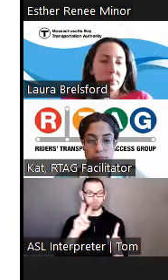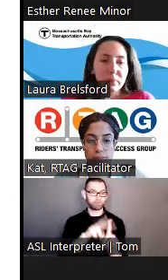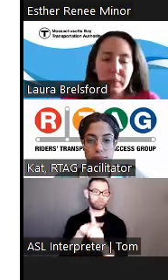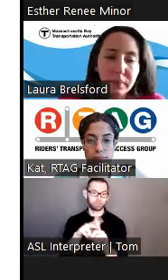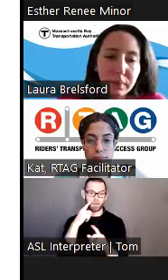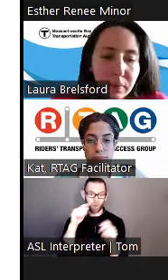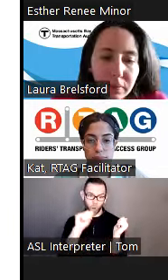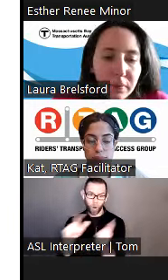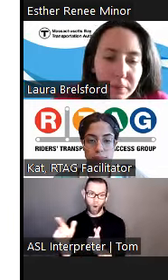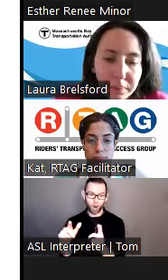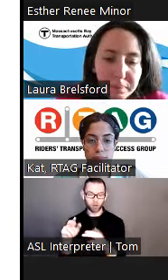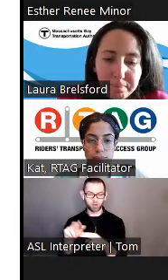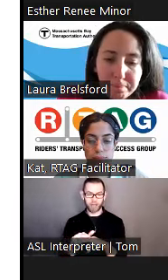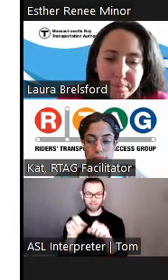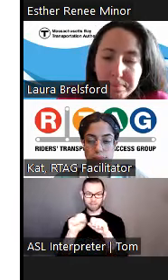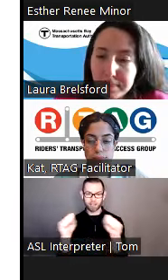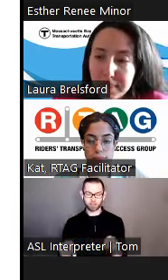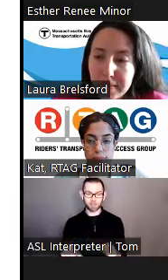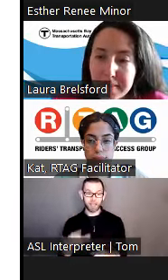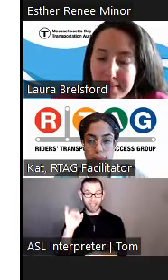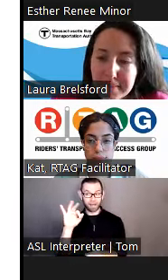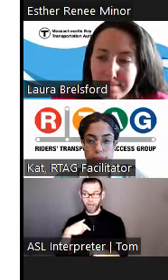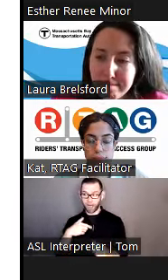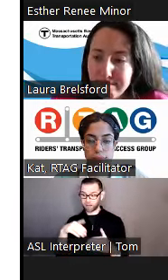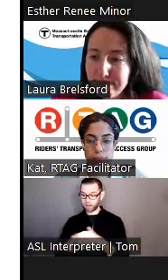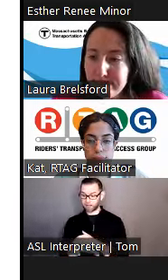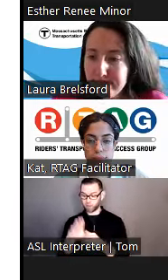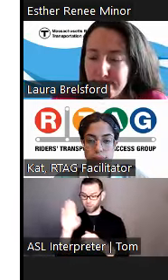stations. I know if I come into Boston,